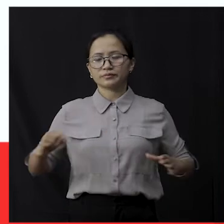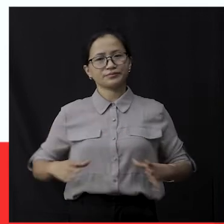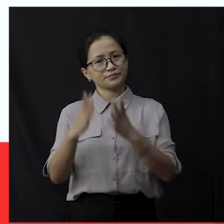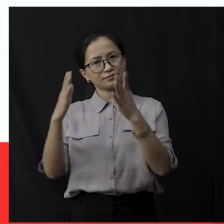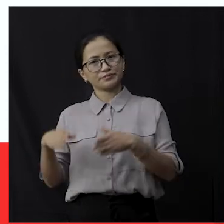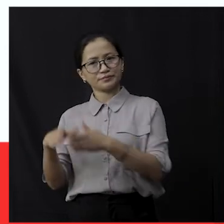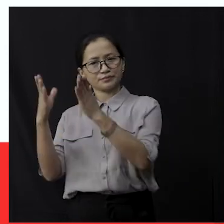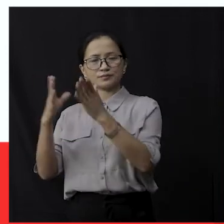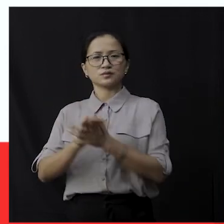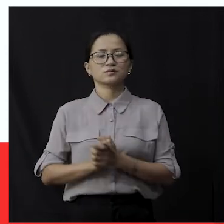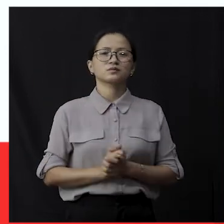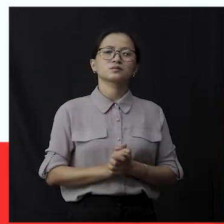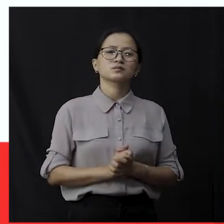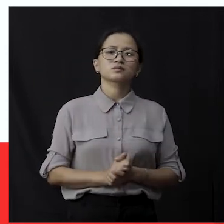trees,